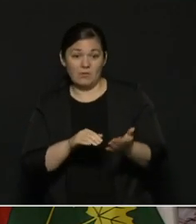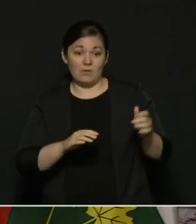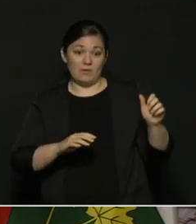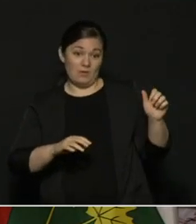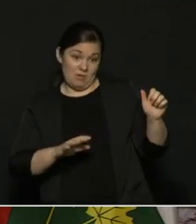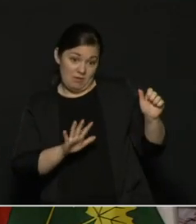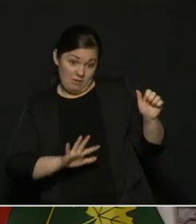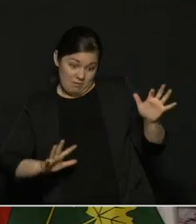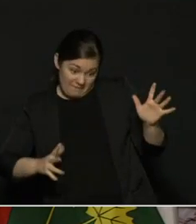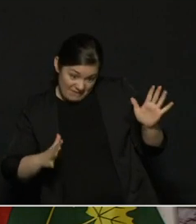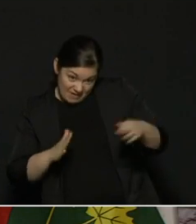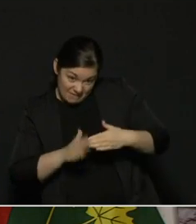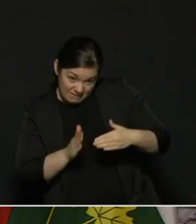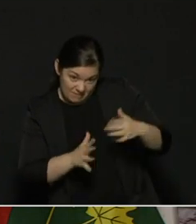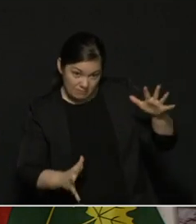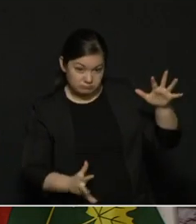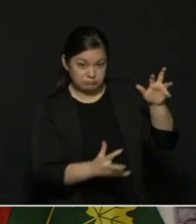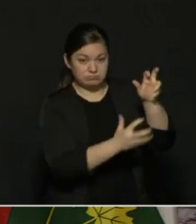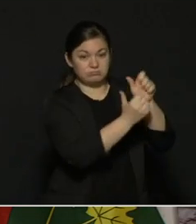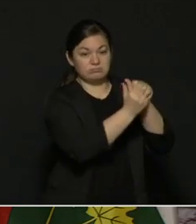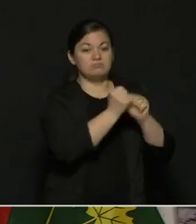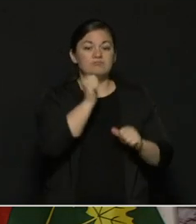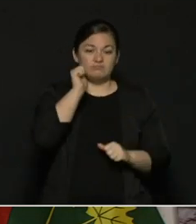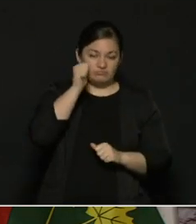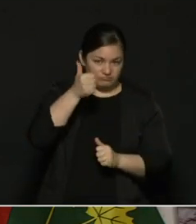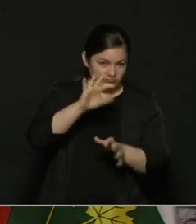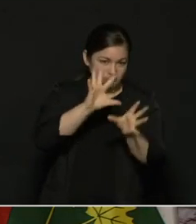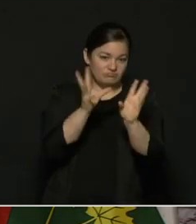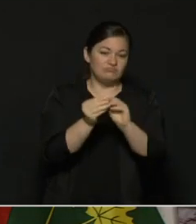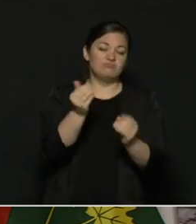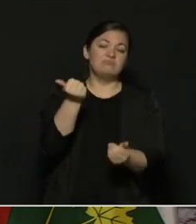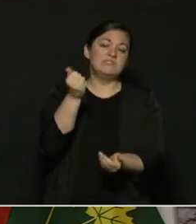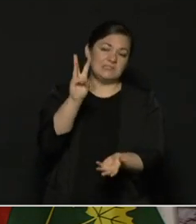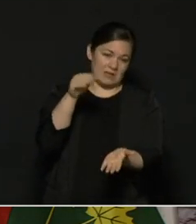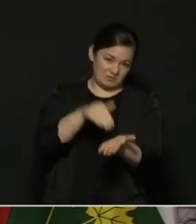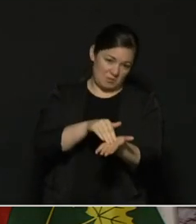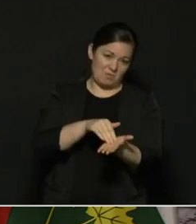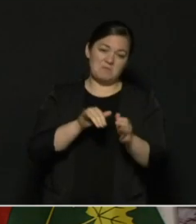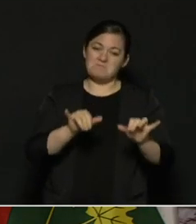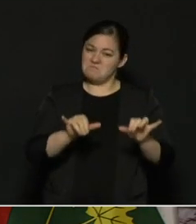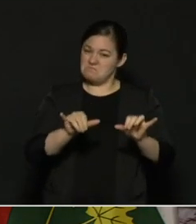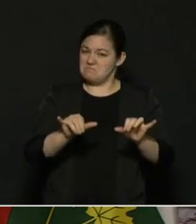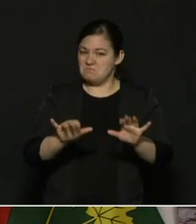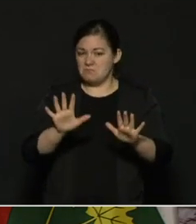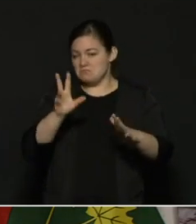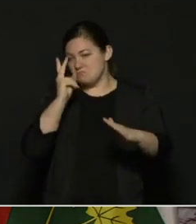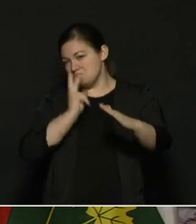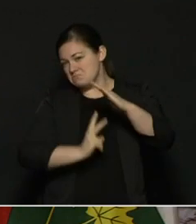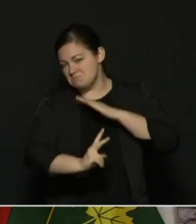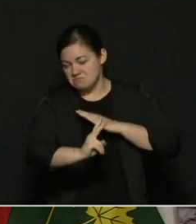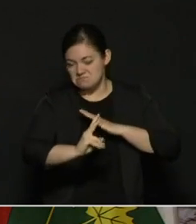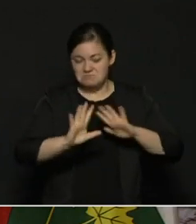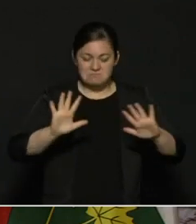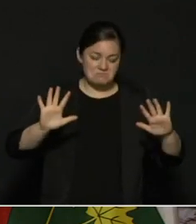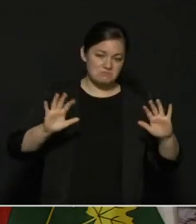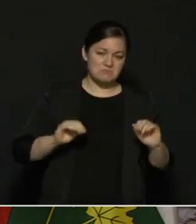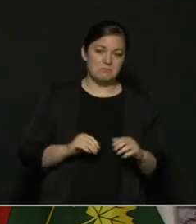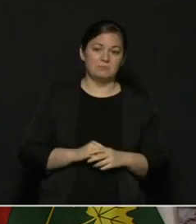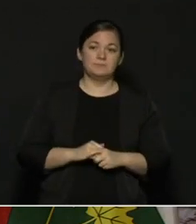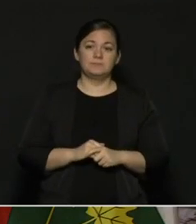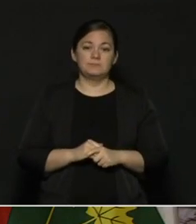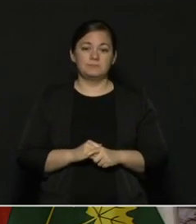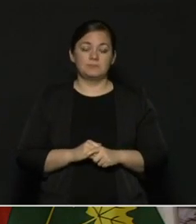equaled tomorrow, if not exceed a bit, but we'll have to wait to see. So, and today also you heard from